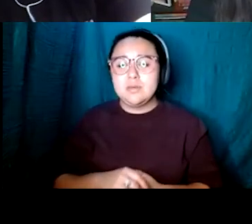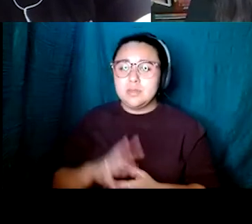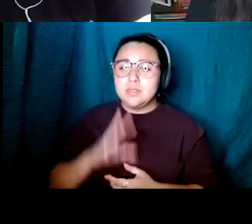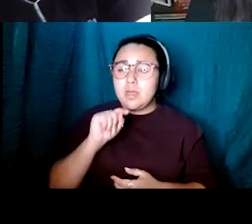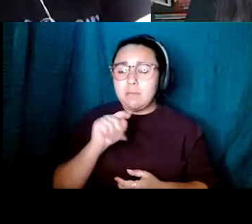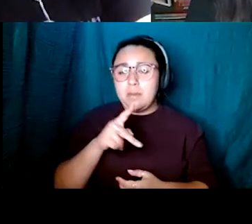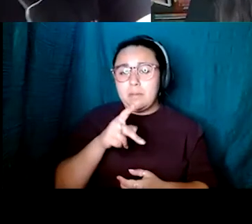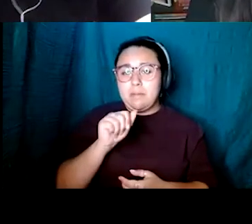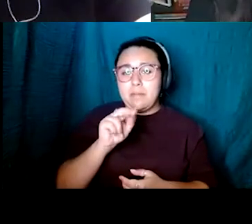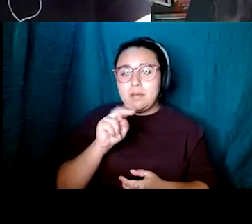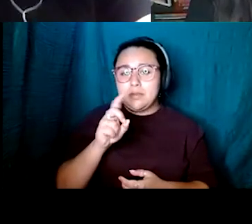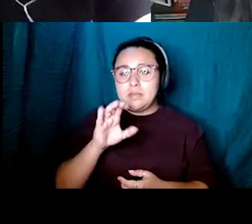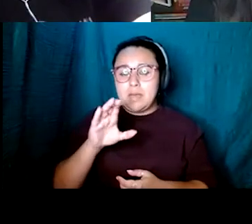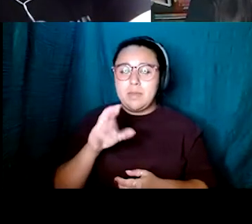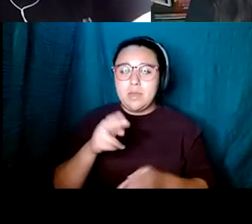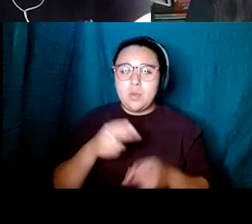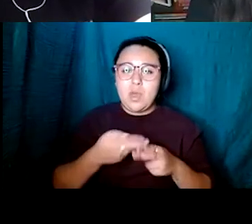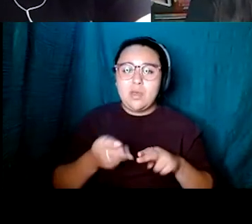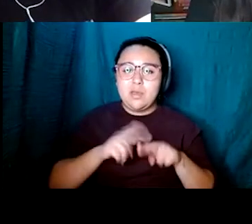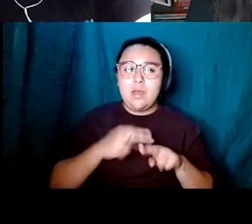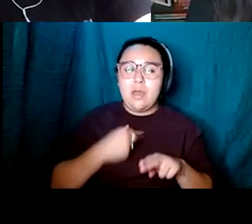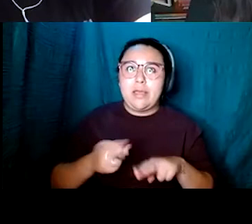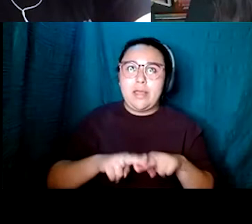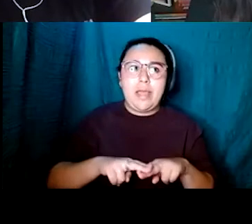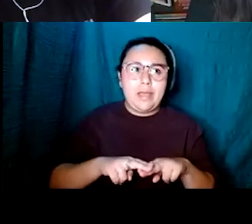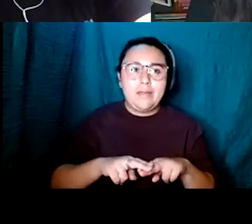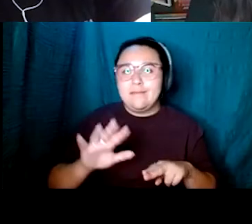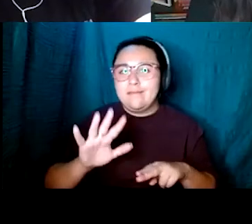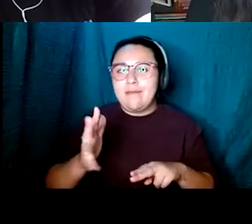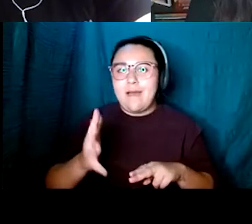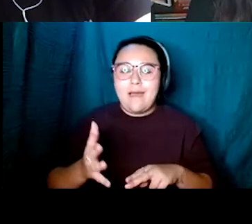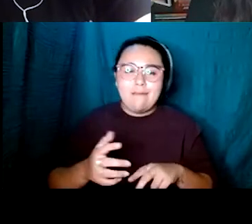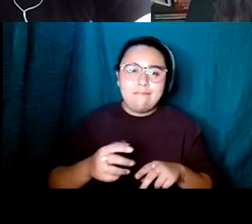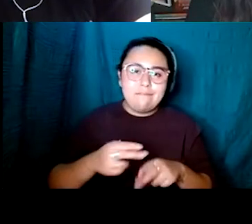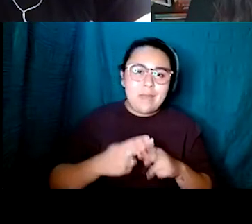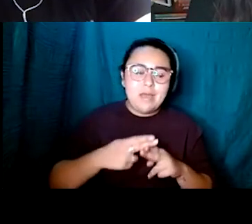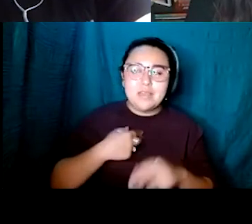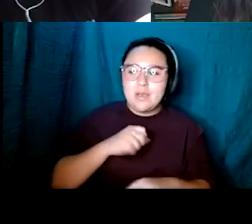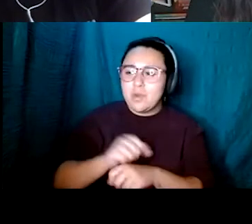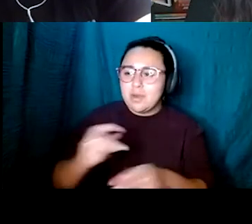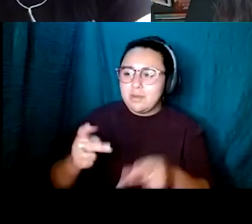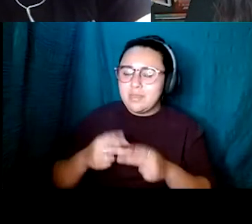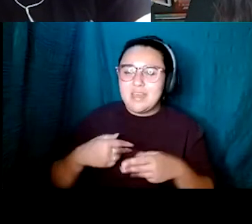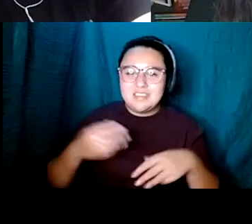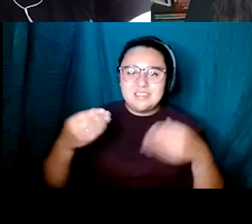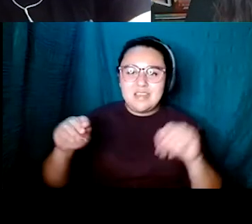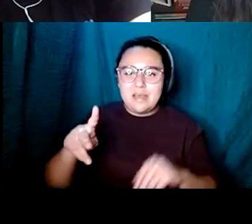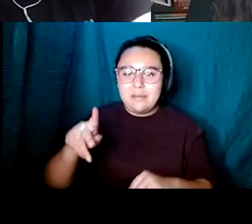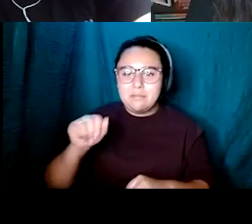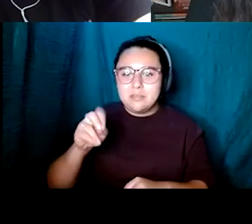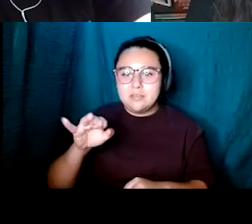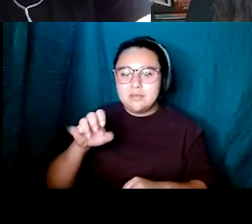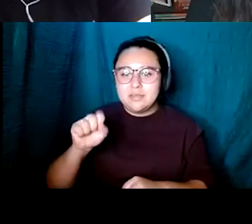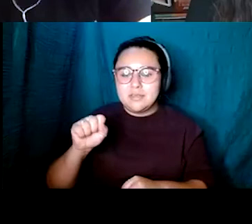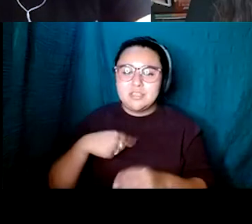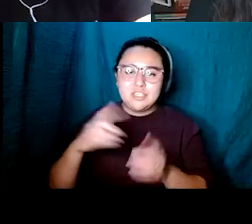weight gain, like, oh my God, I gained 5 pounds. Or, you know, I work in a place that sells pastries and people come in,